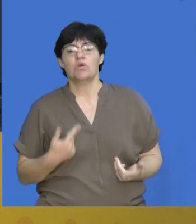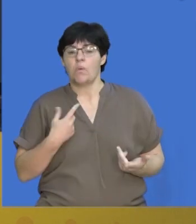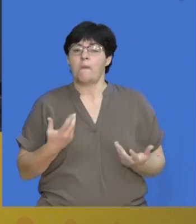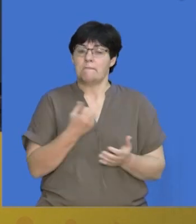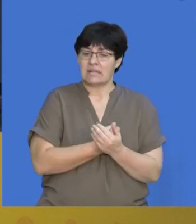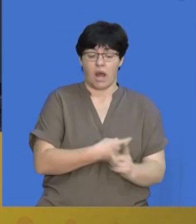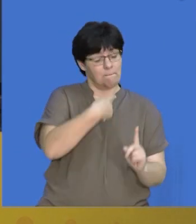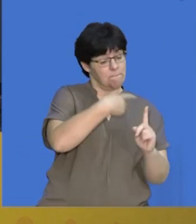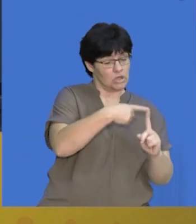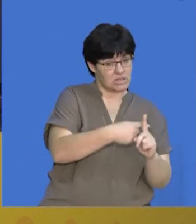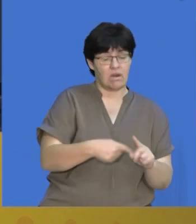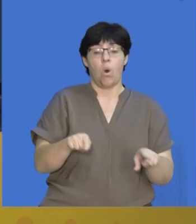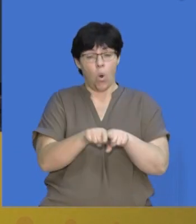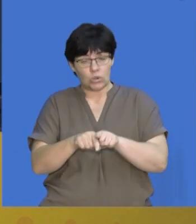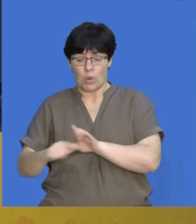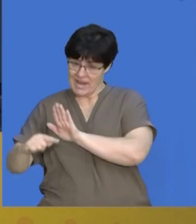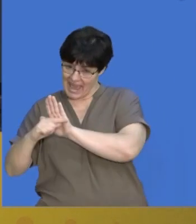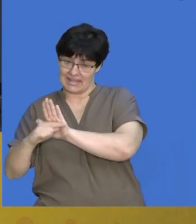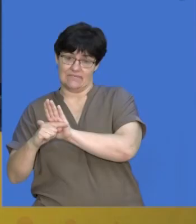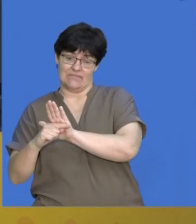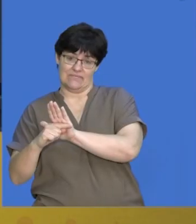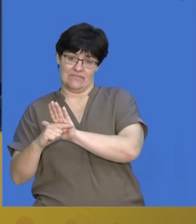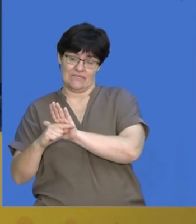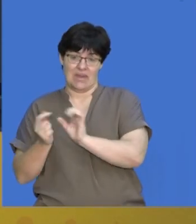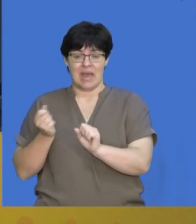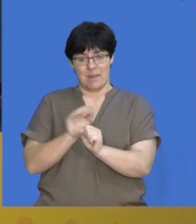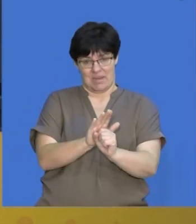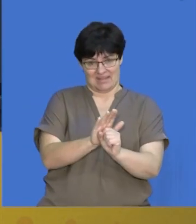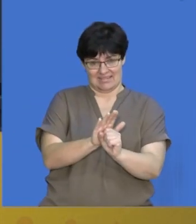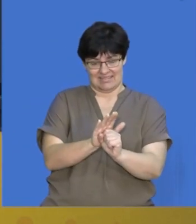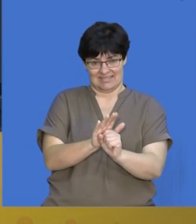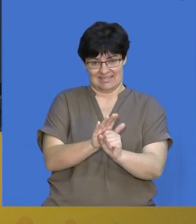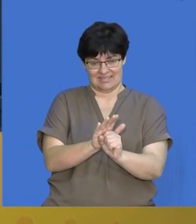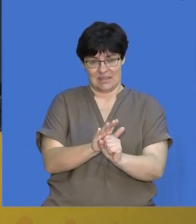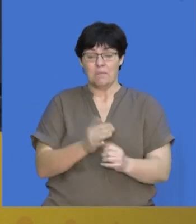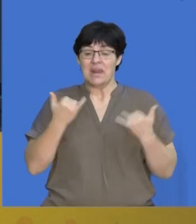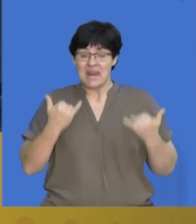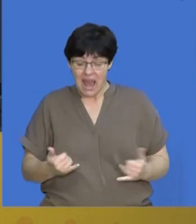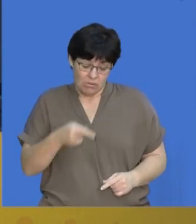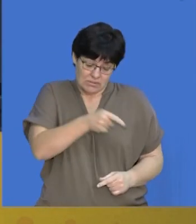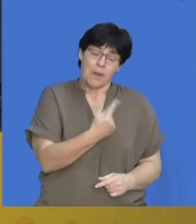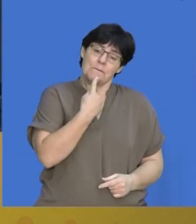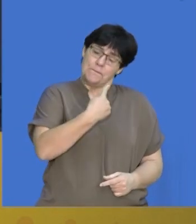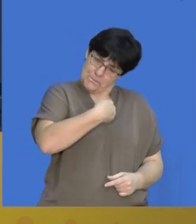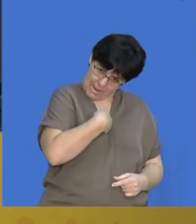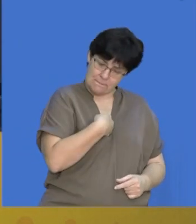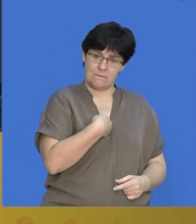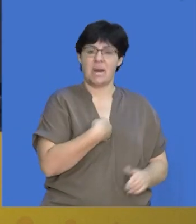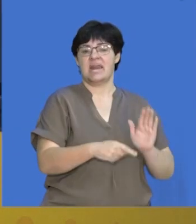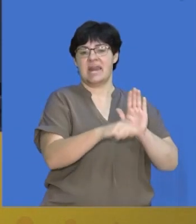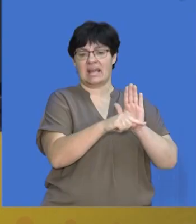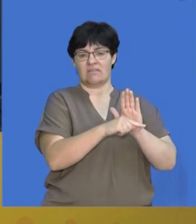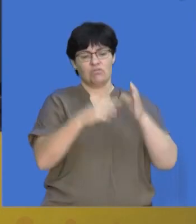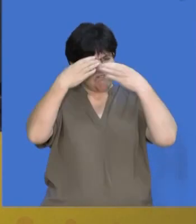write both the positive and the negative. In this particular example, we are focusing on the negative